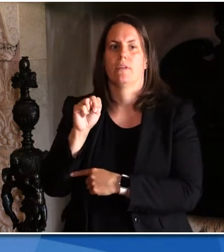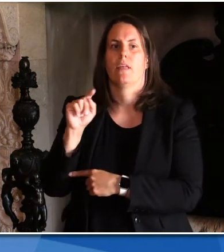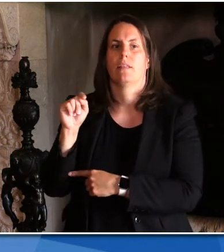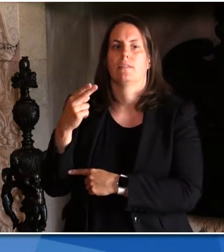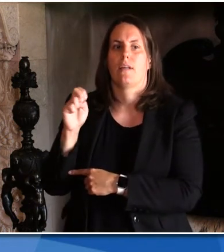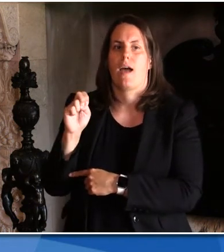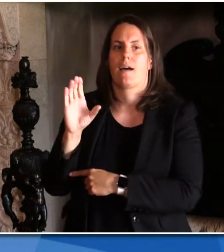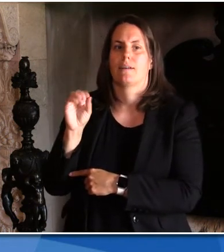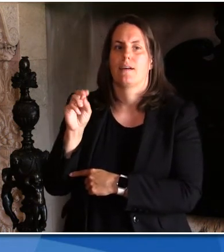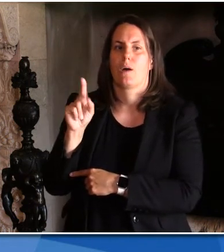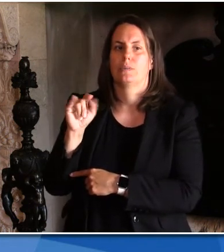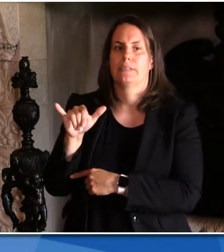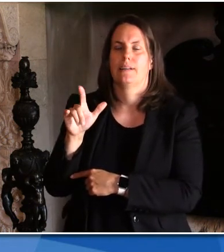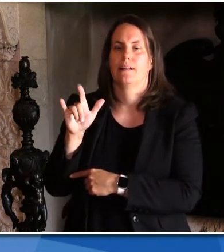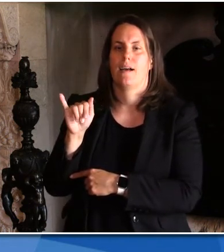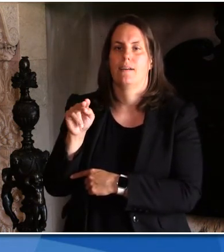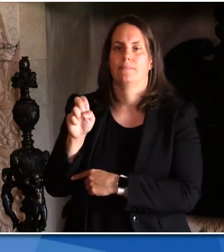Karen Parker?